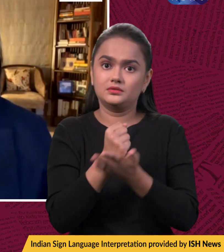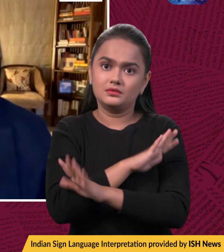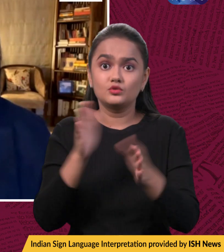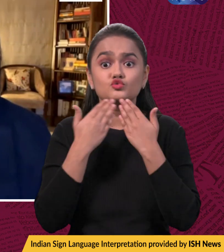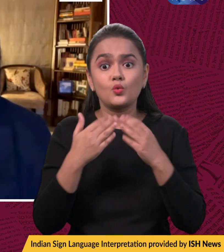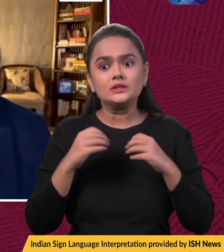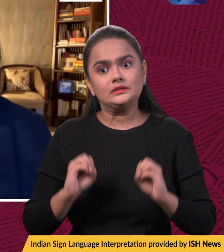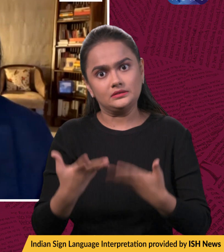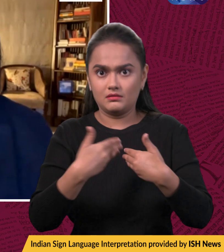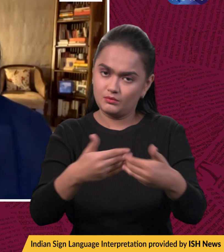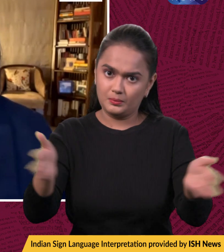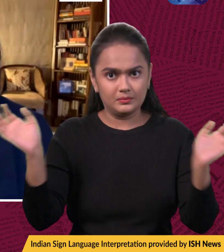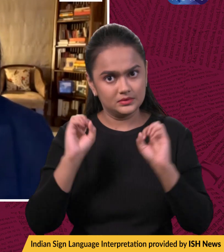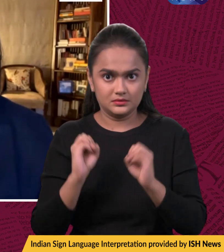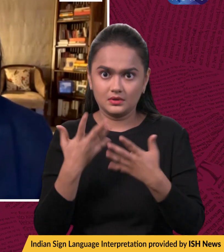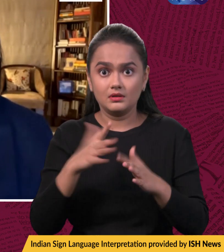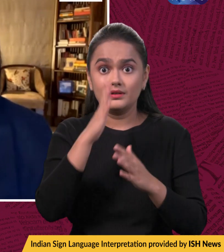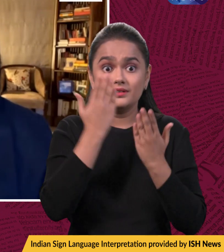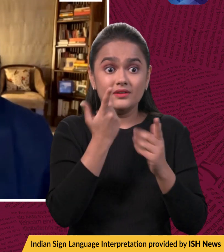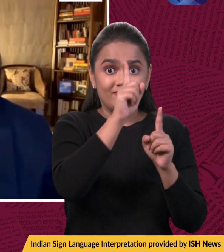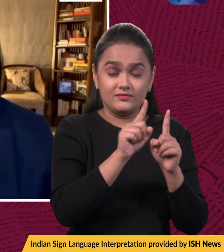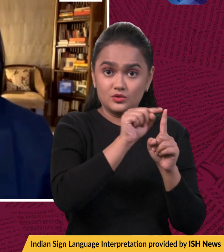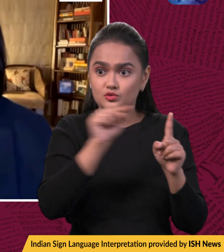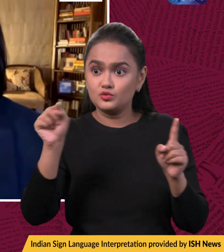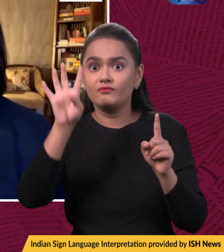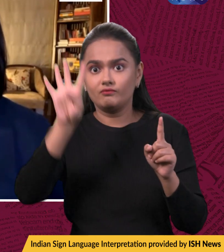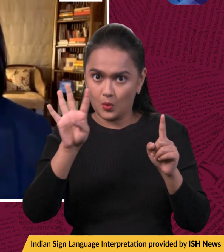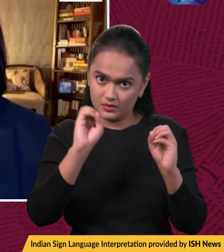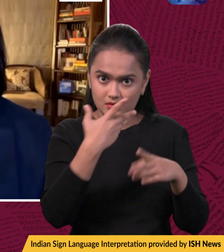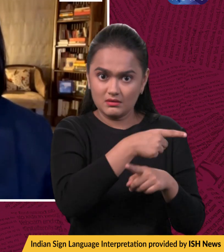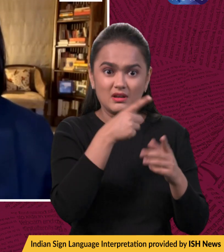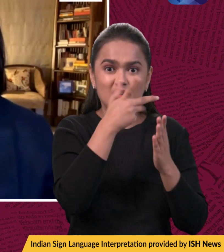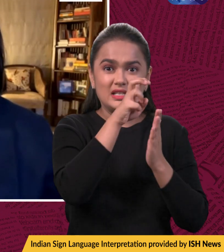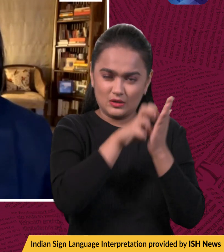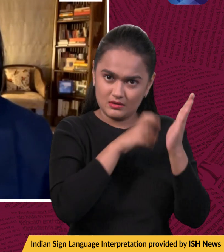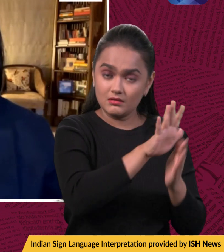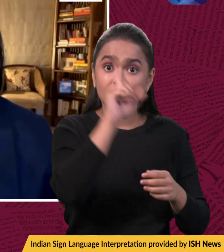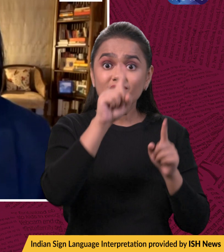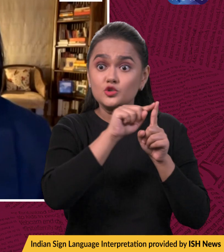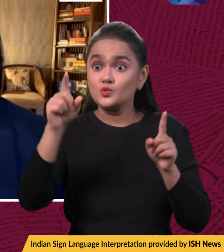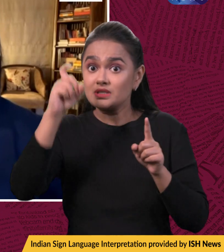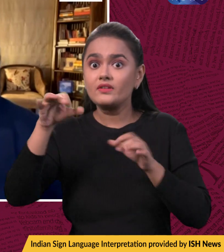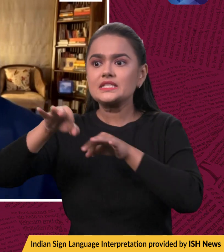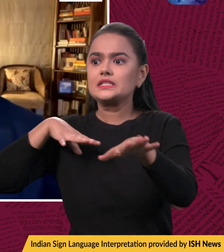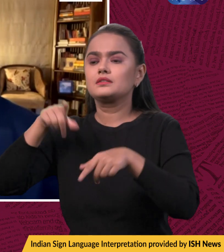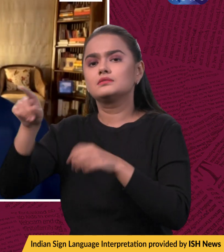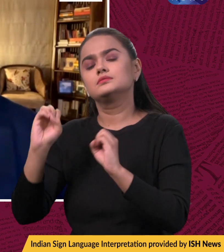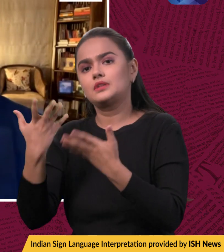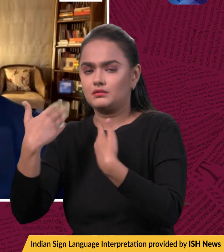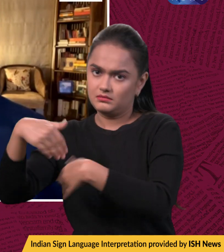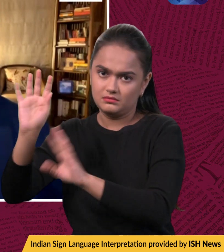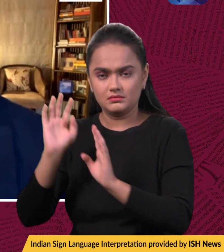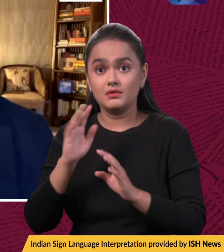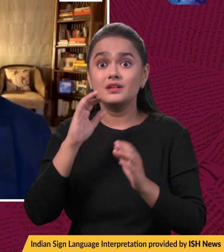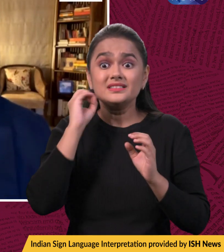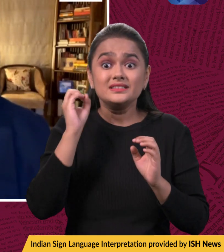to reopen schools from Standard 1st to 4th in rural areas and 1st to 7th in urban areas